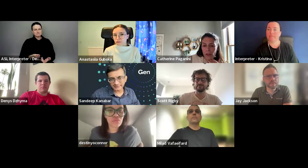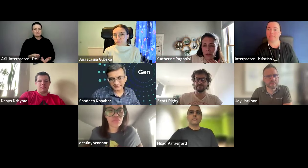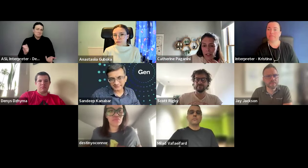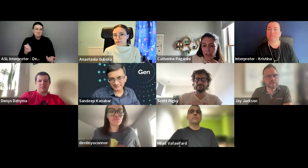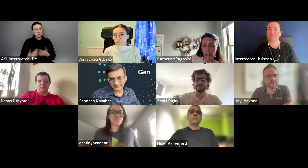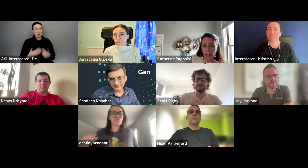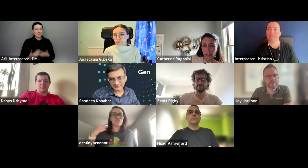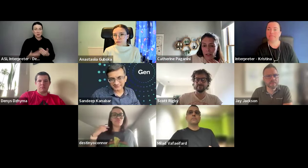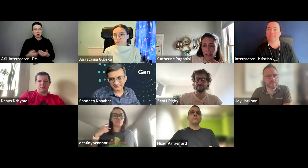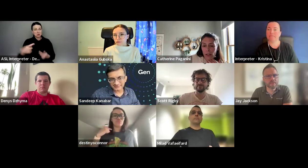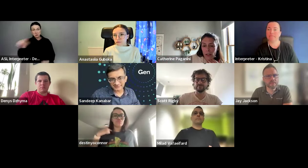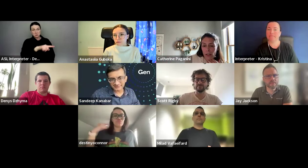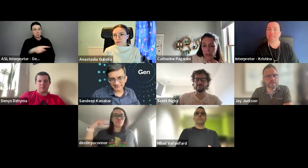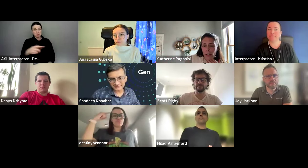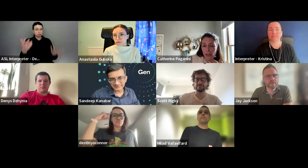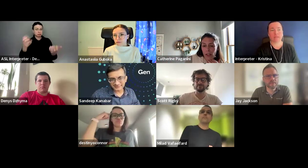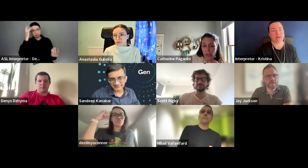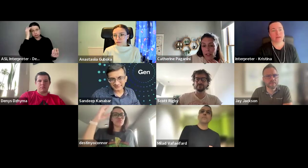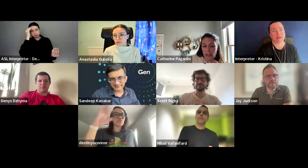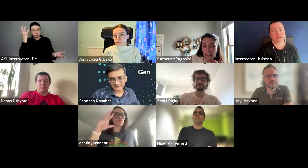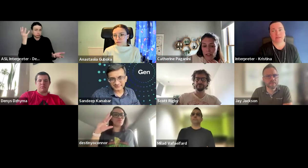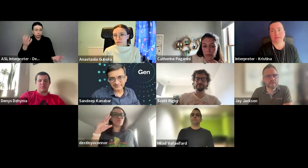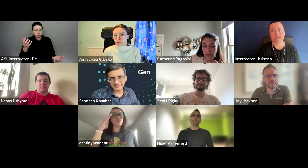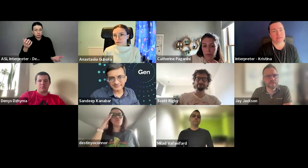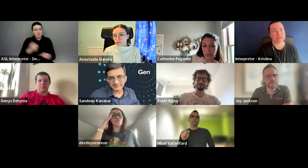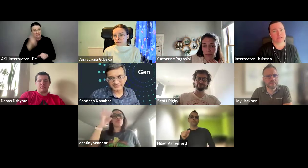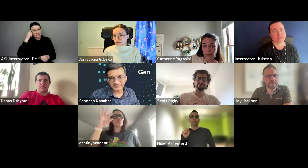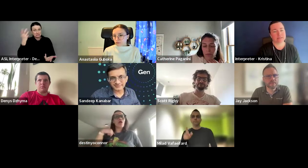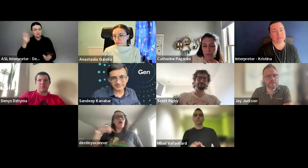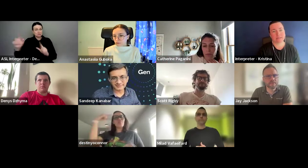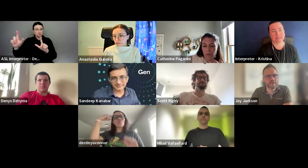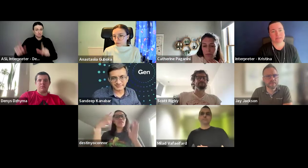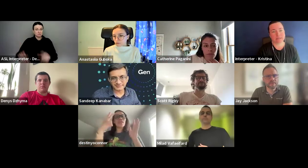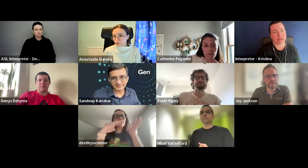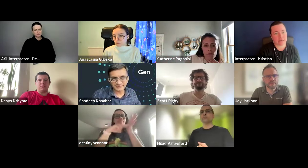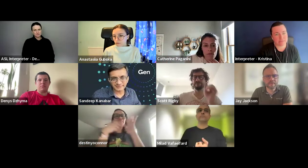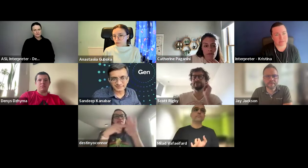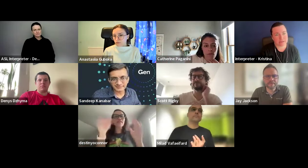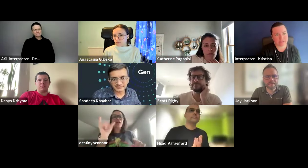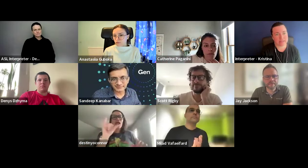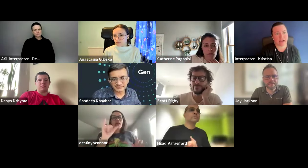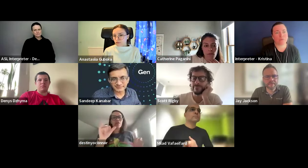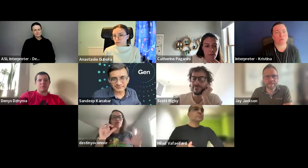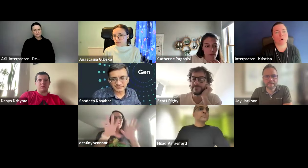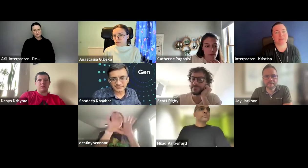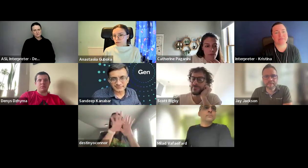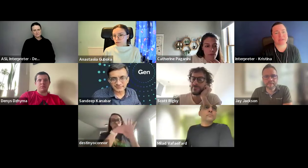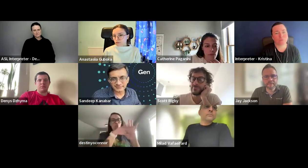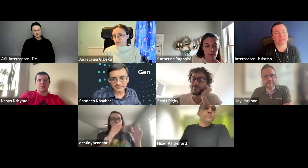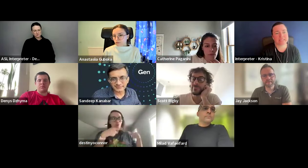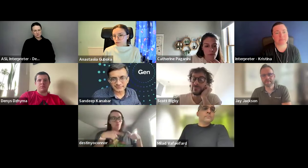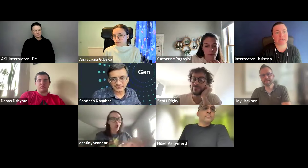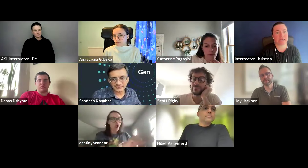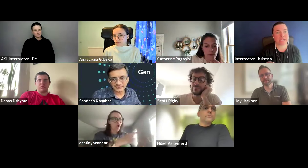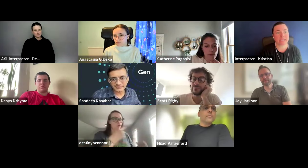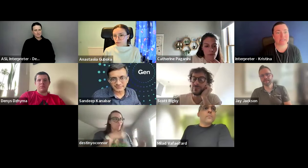yeah, whatever you think would make sense. Destiny says, I have an idea. I think